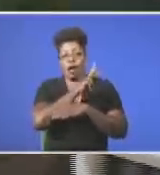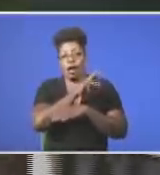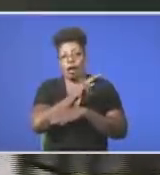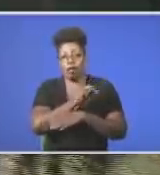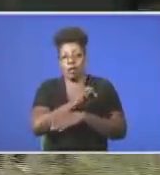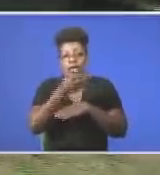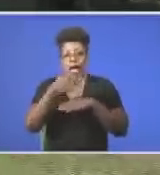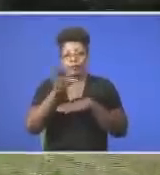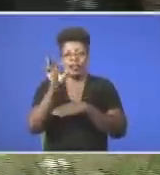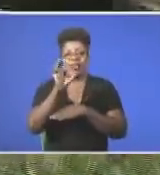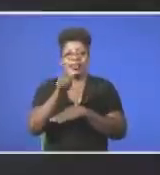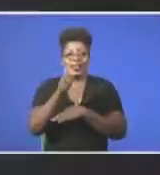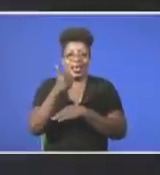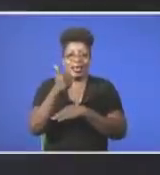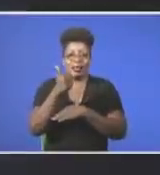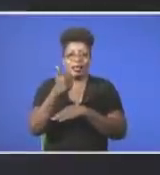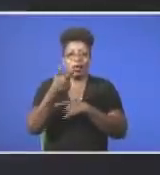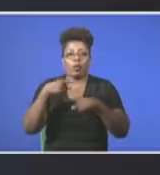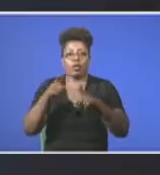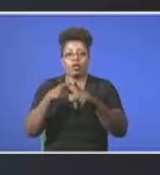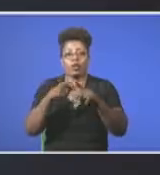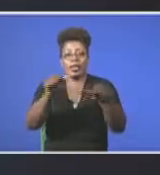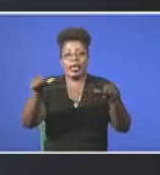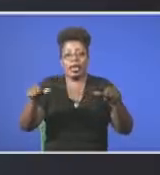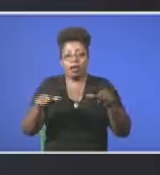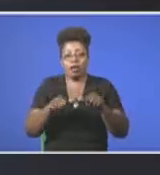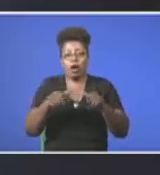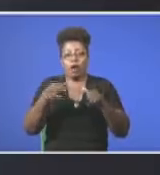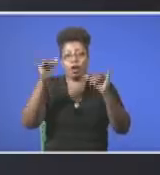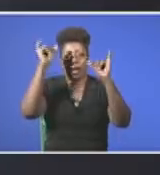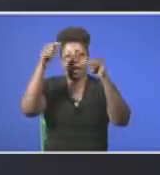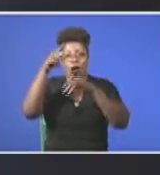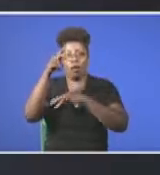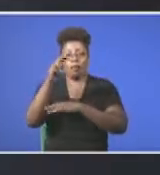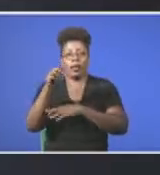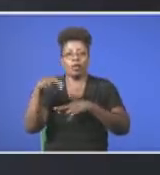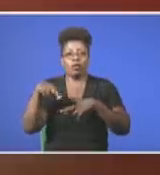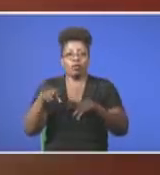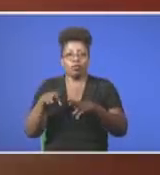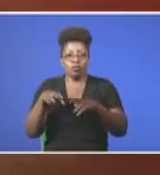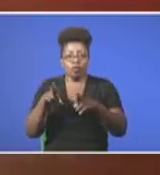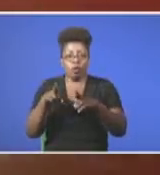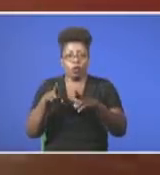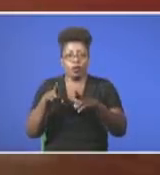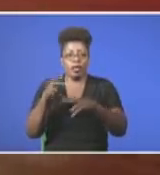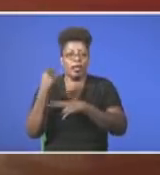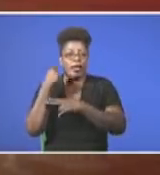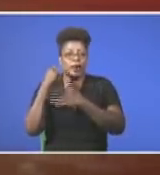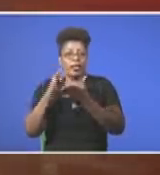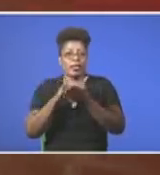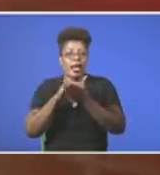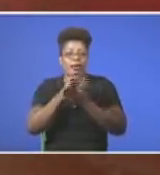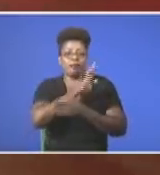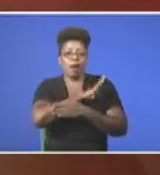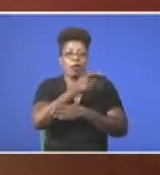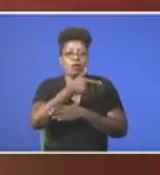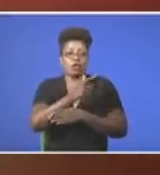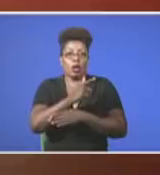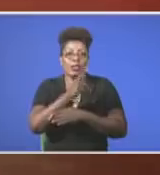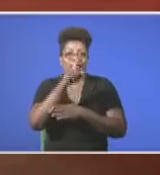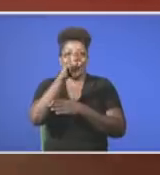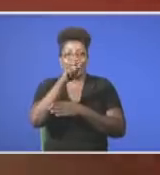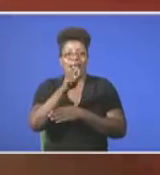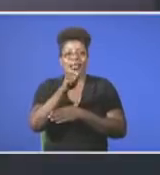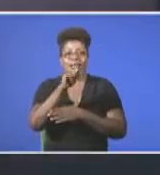shortly before 10 p.m. they went to an area off Cowpen Road after receiving information that Brown was shot. The taxi driver had just